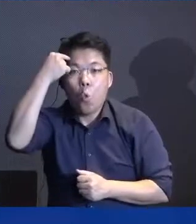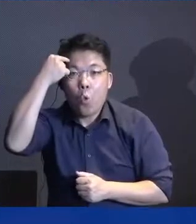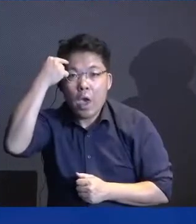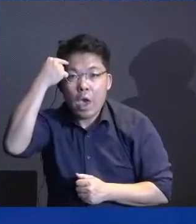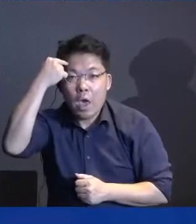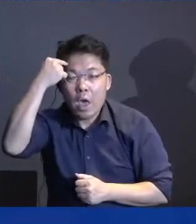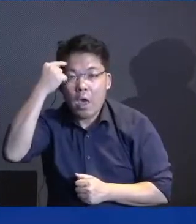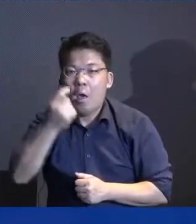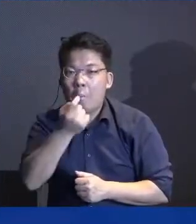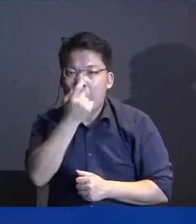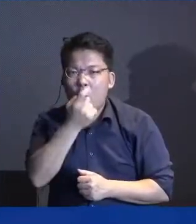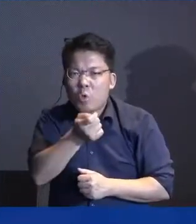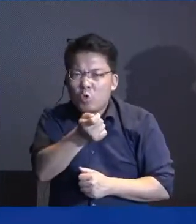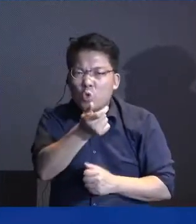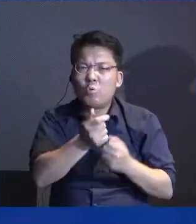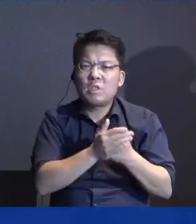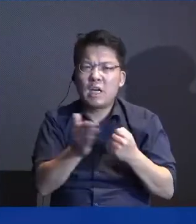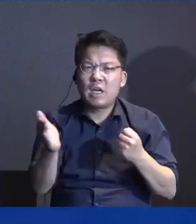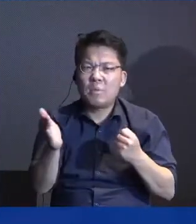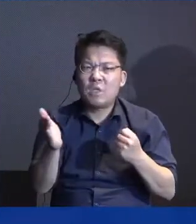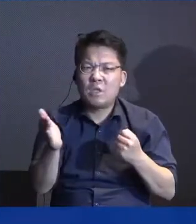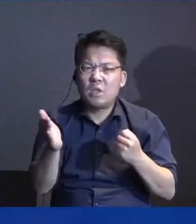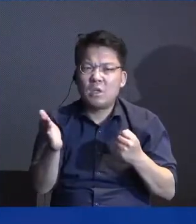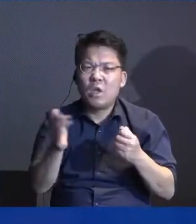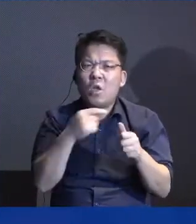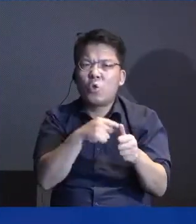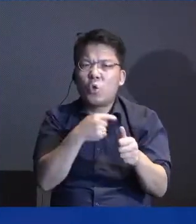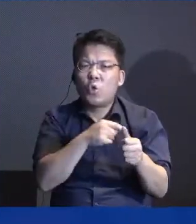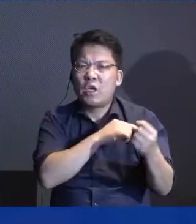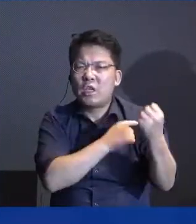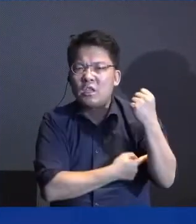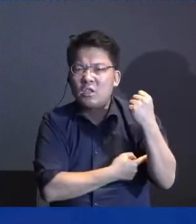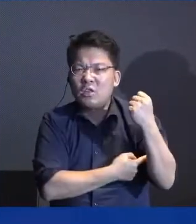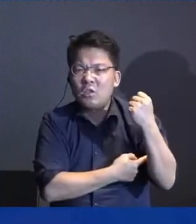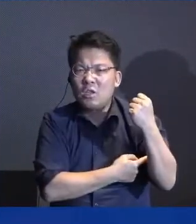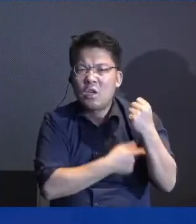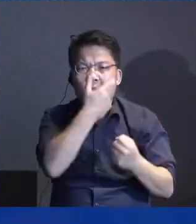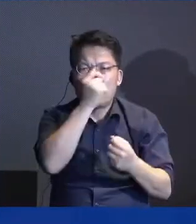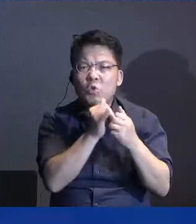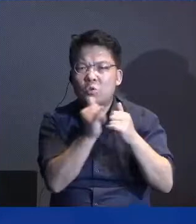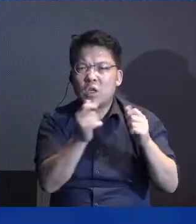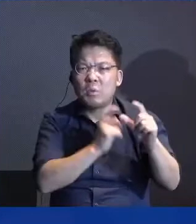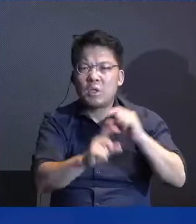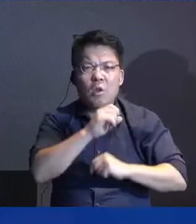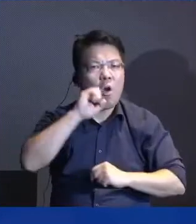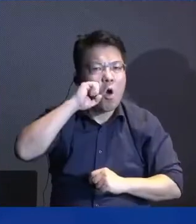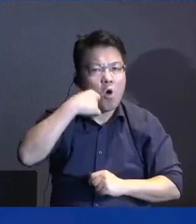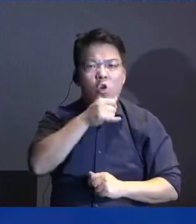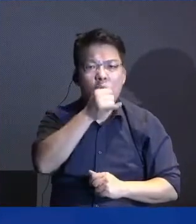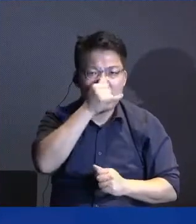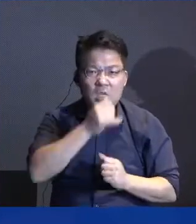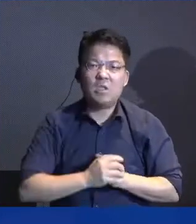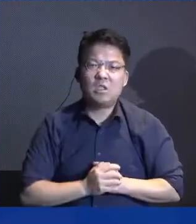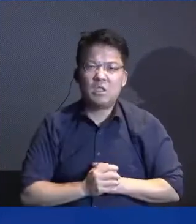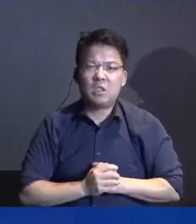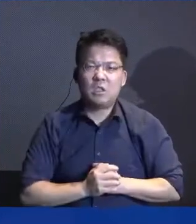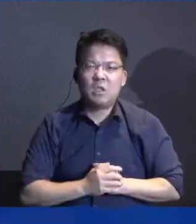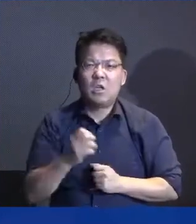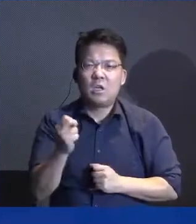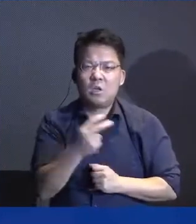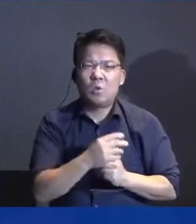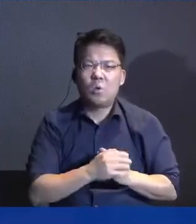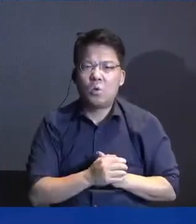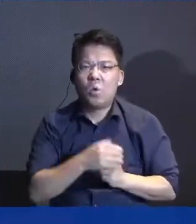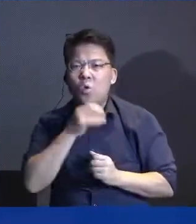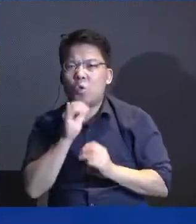a statistically significant variable for general mental health in old age? So that